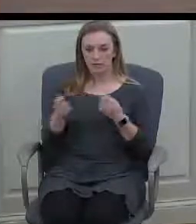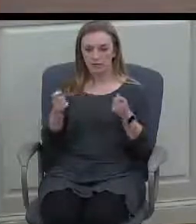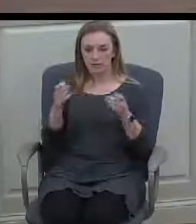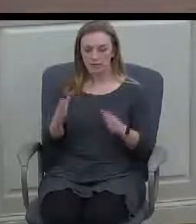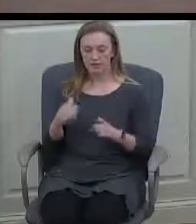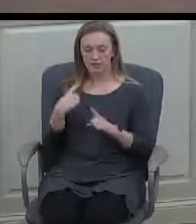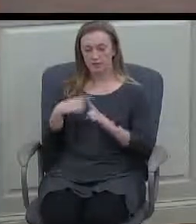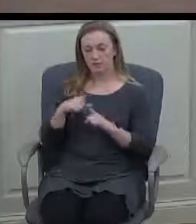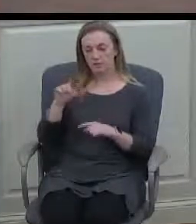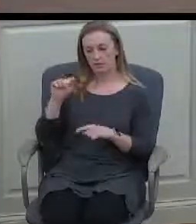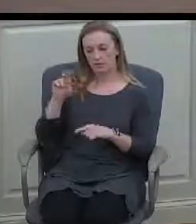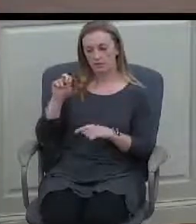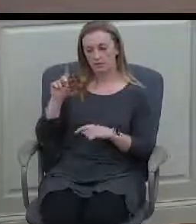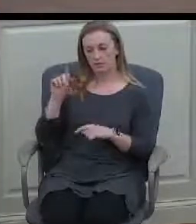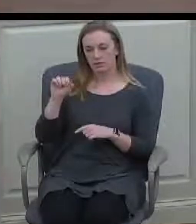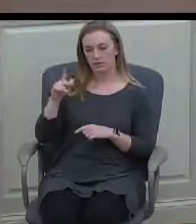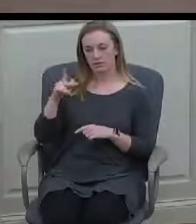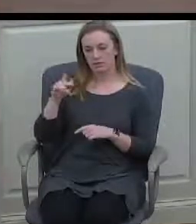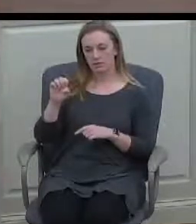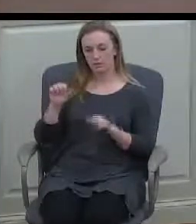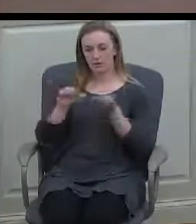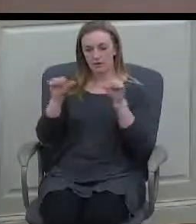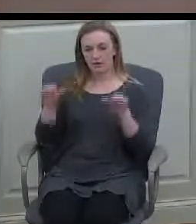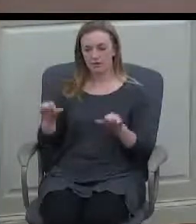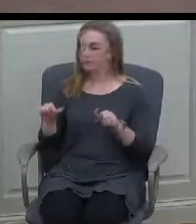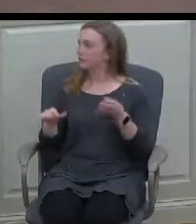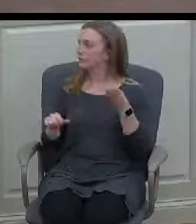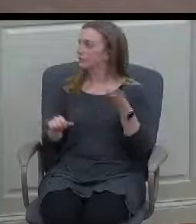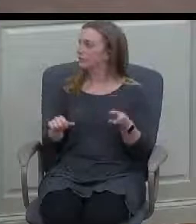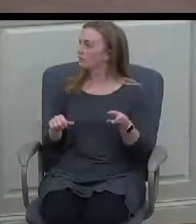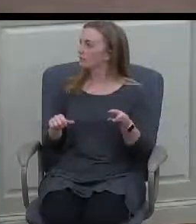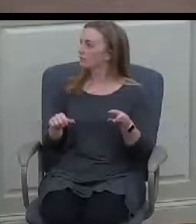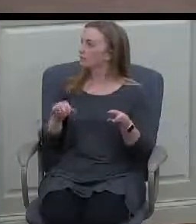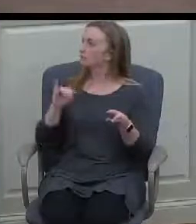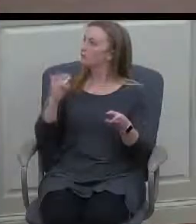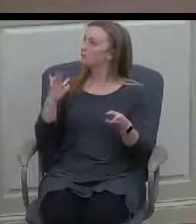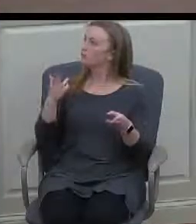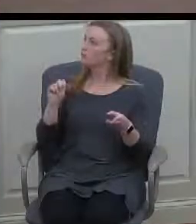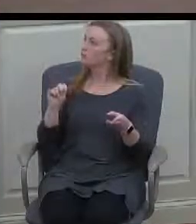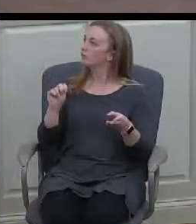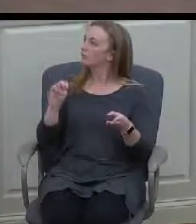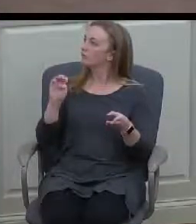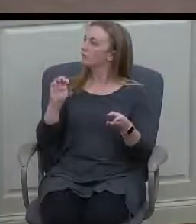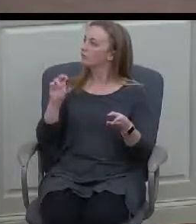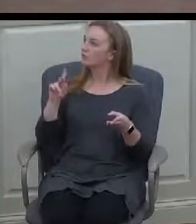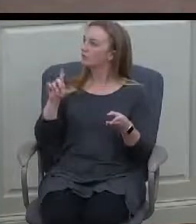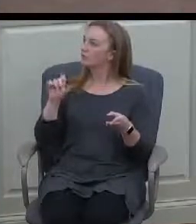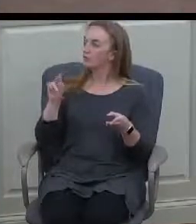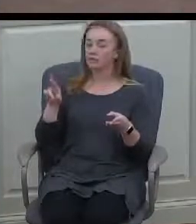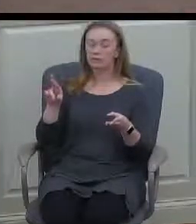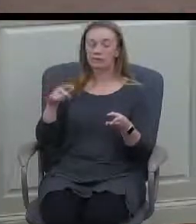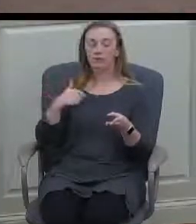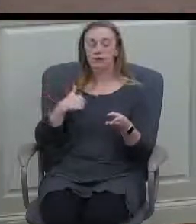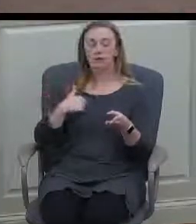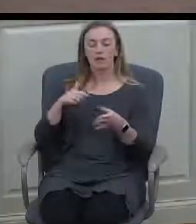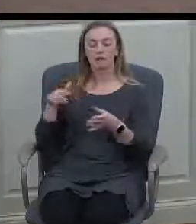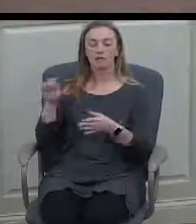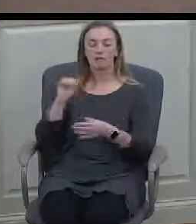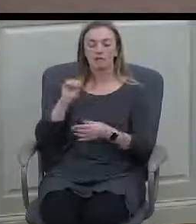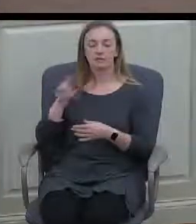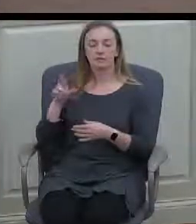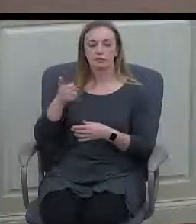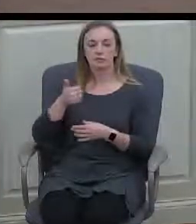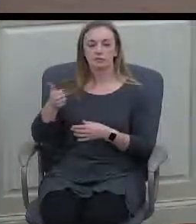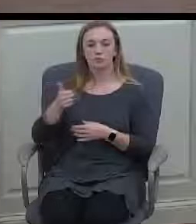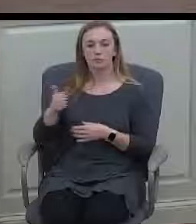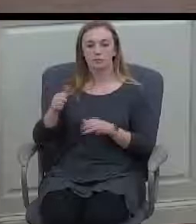architect. With me, I have John Eckler. I'll let you present yourself. I'm John Eckler. I'm a senior transportation engineer for